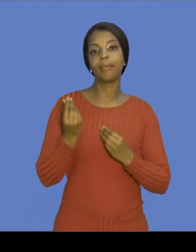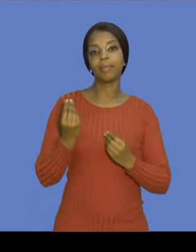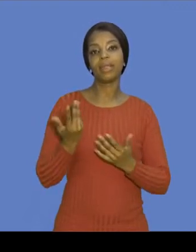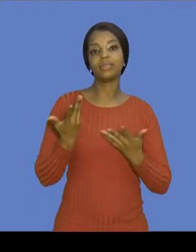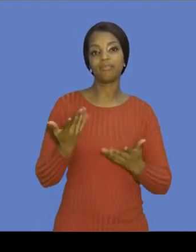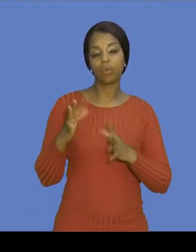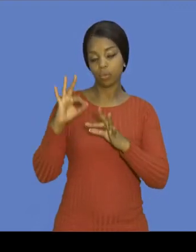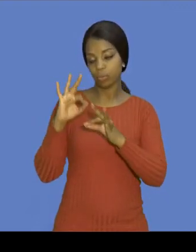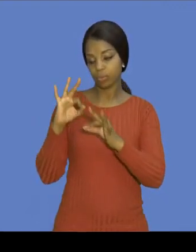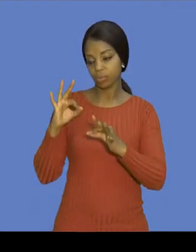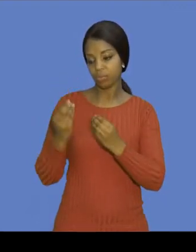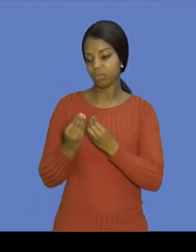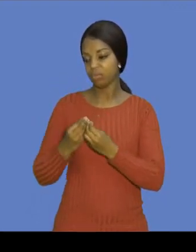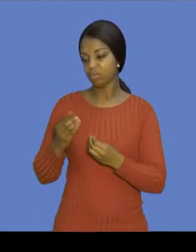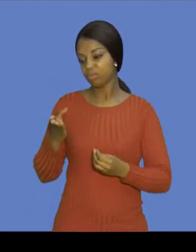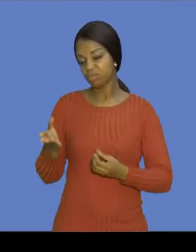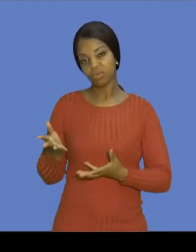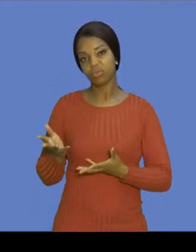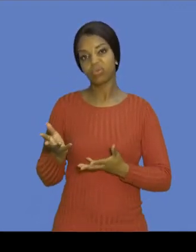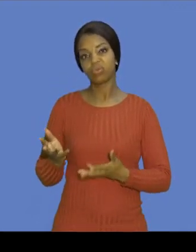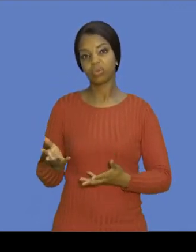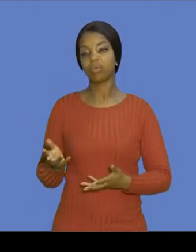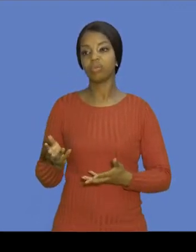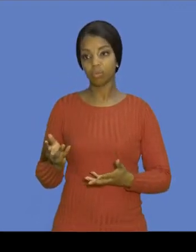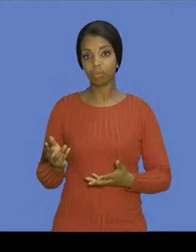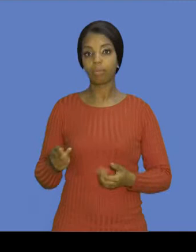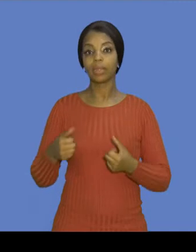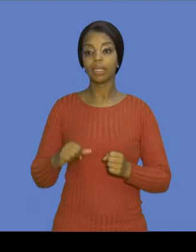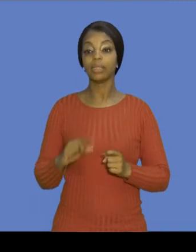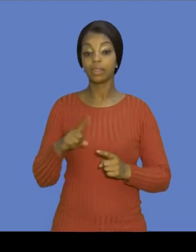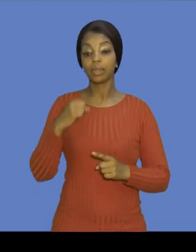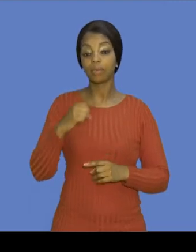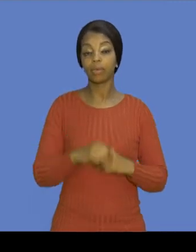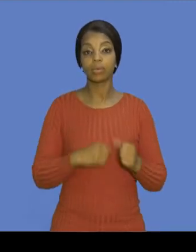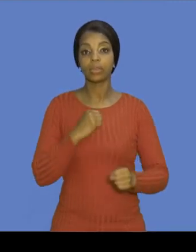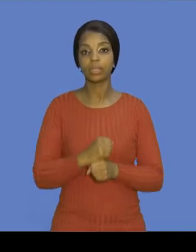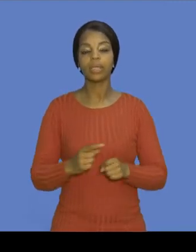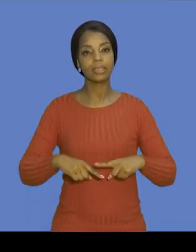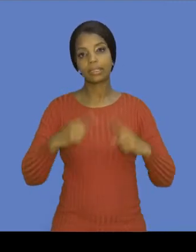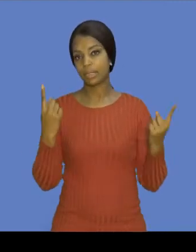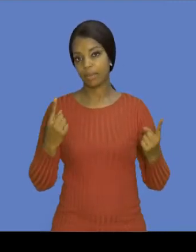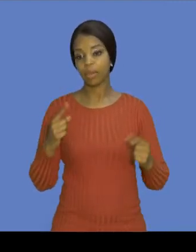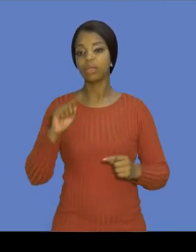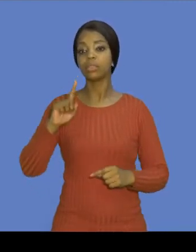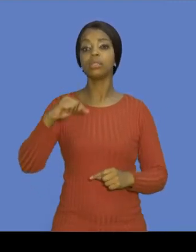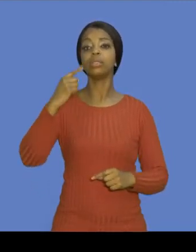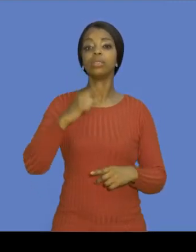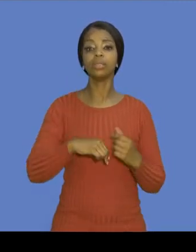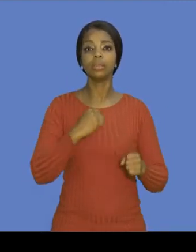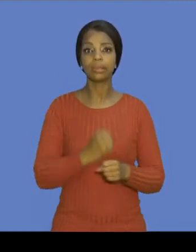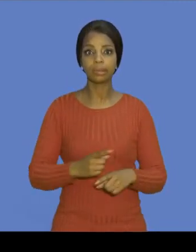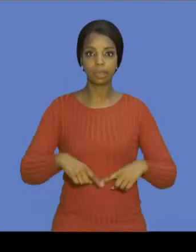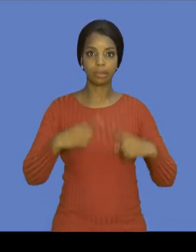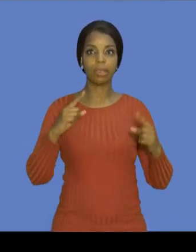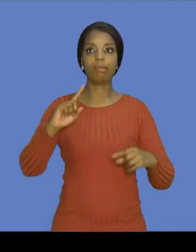a certain thing that we used maybe to buy every day. And then the following year, it's different. And the following year, it will be different.